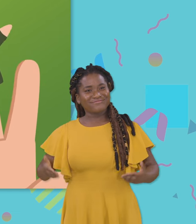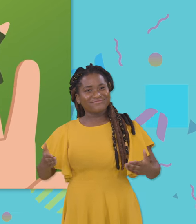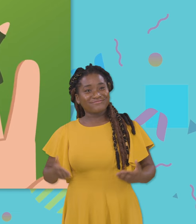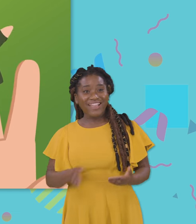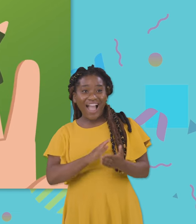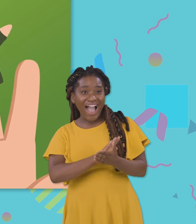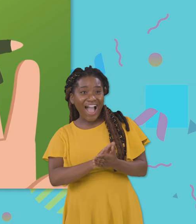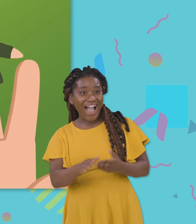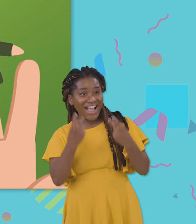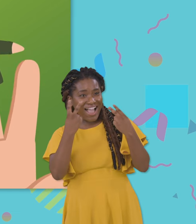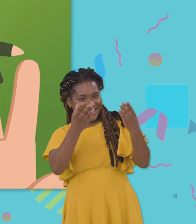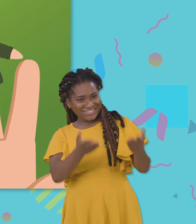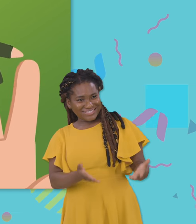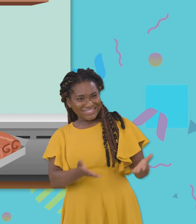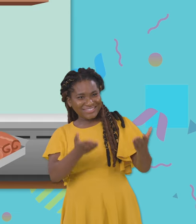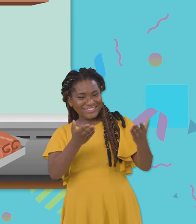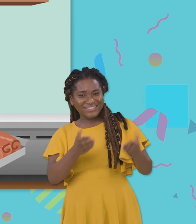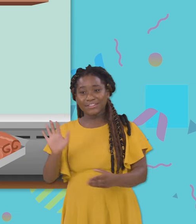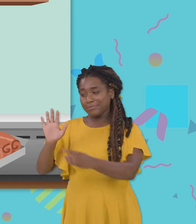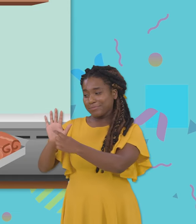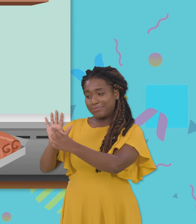Here I am, how do you do?